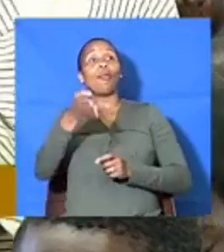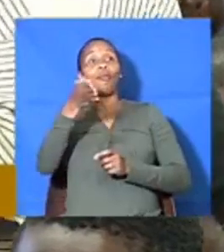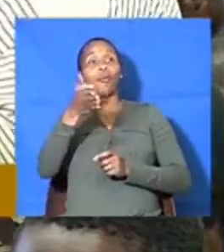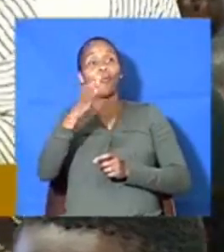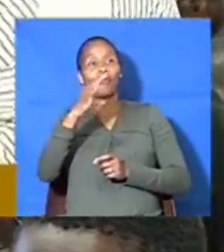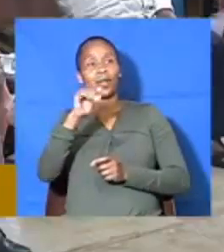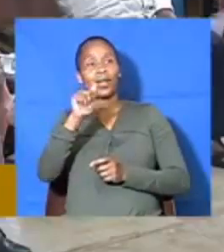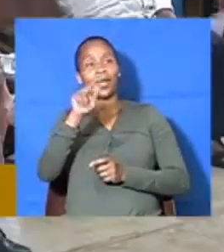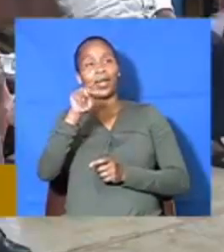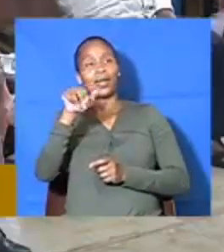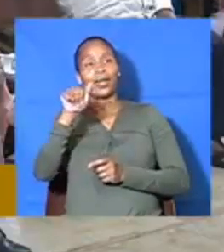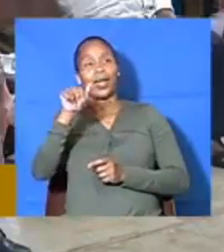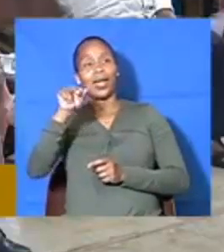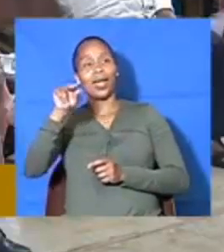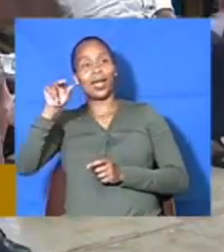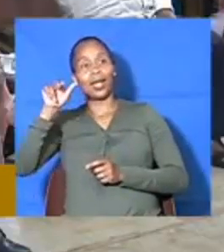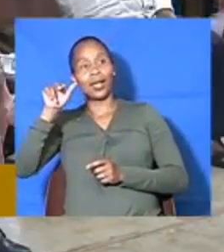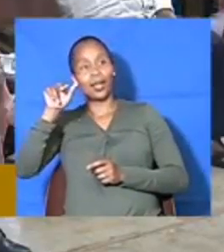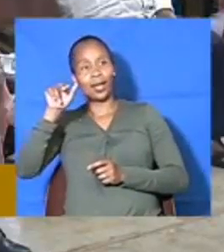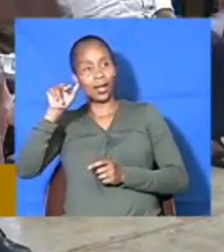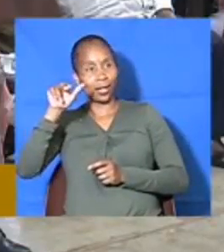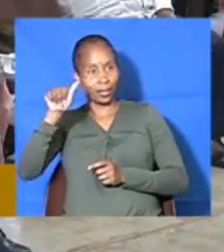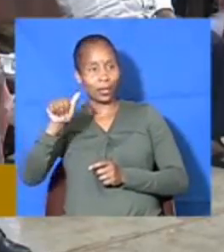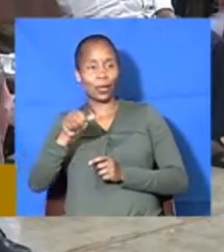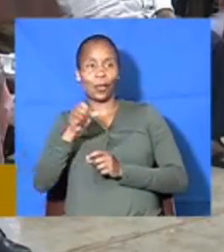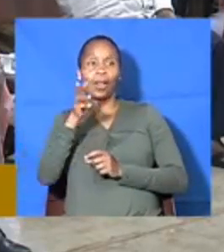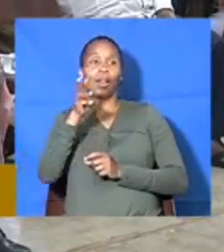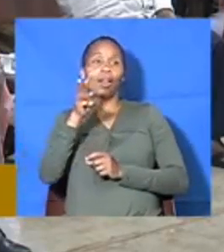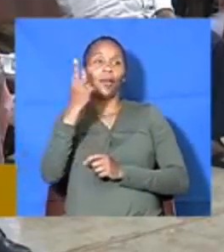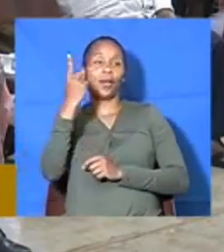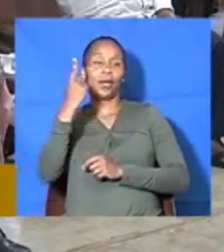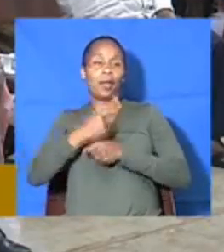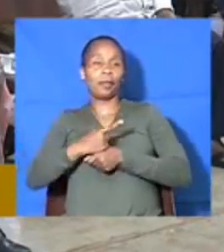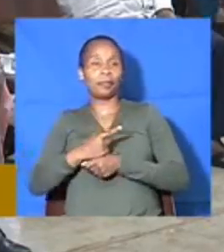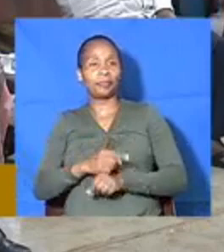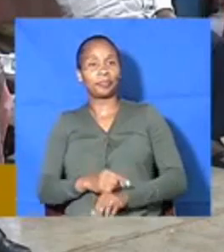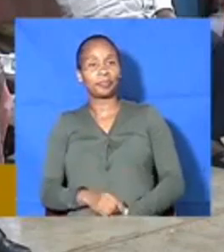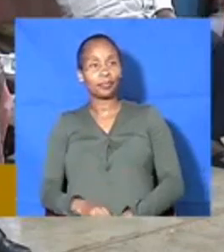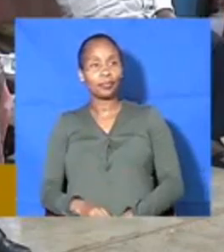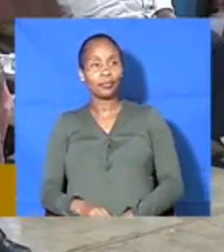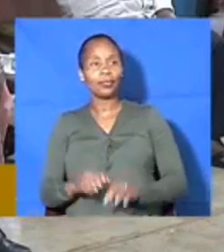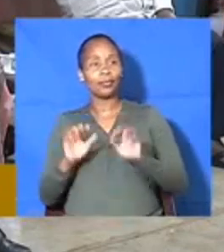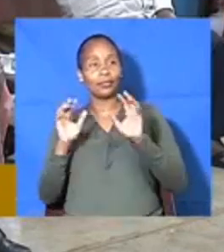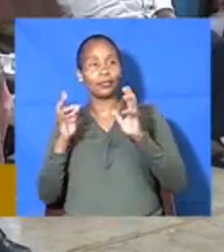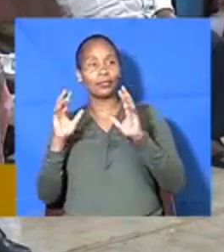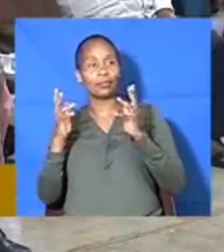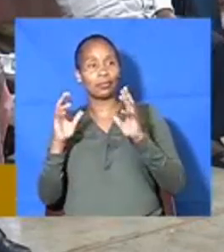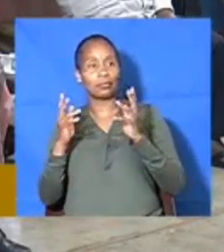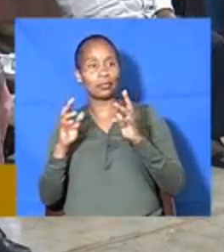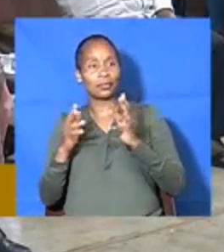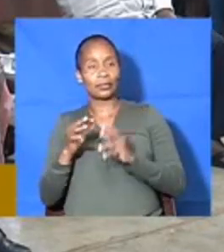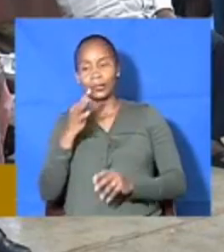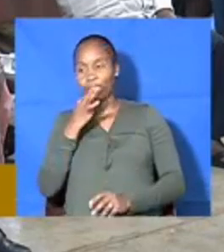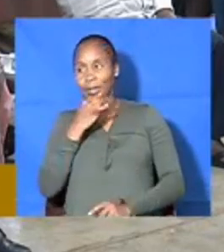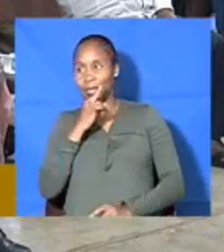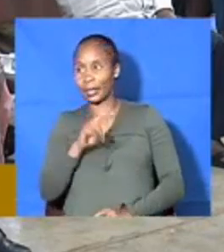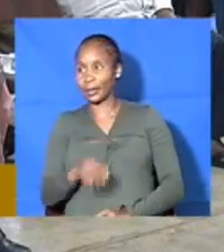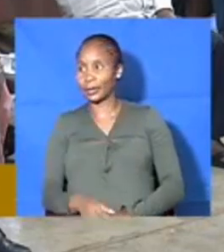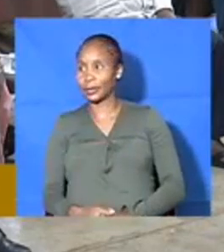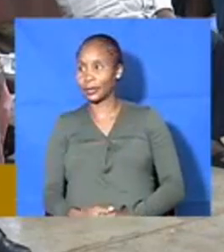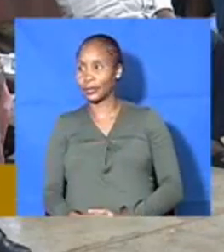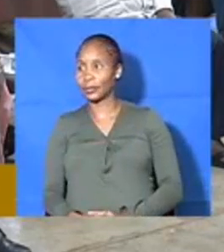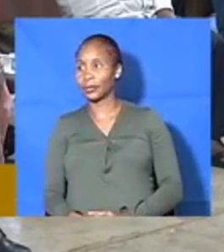universal health. Are you the people living in Mars?